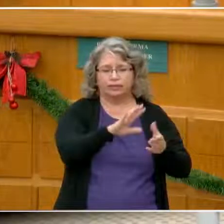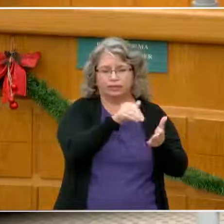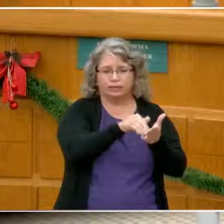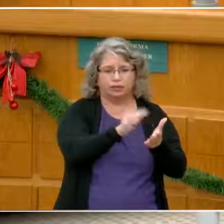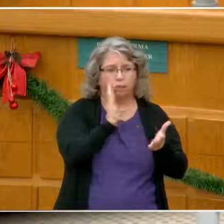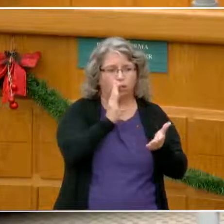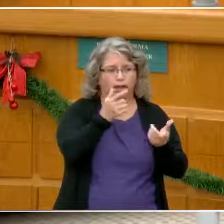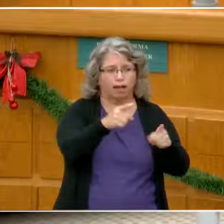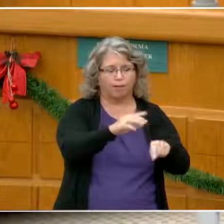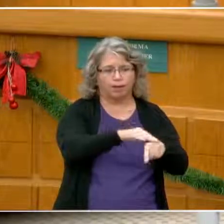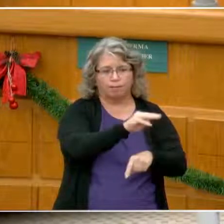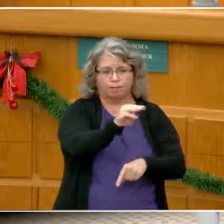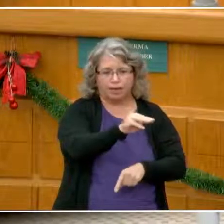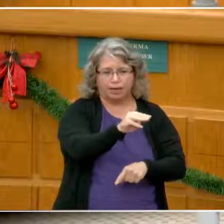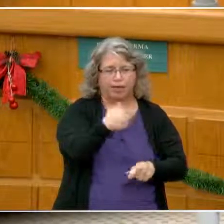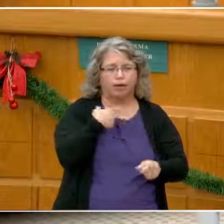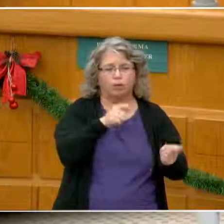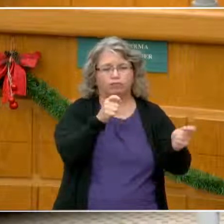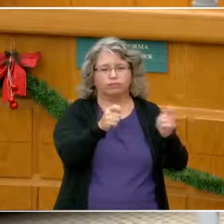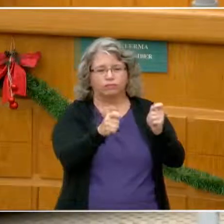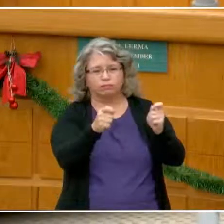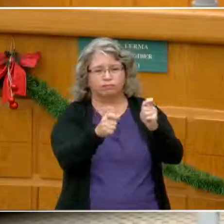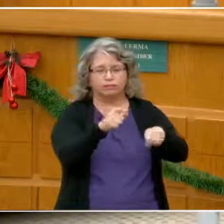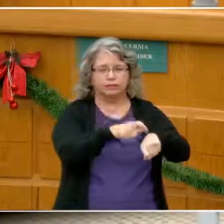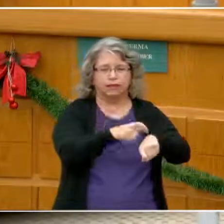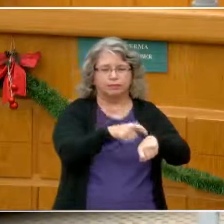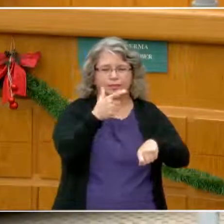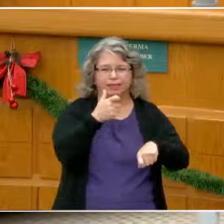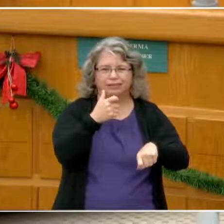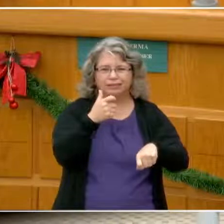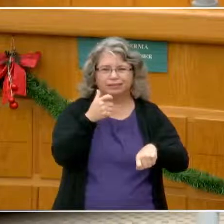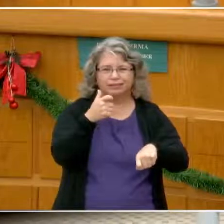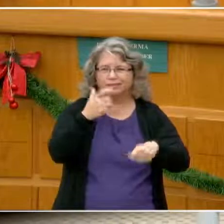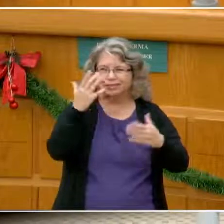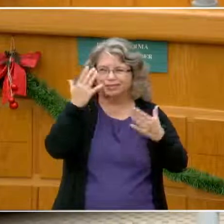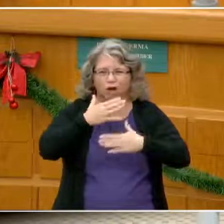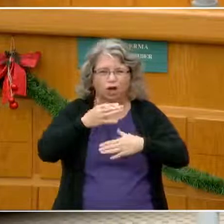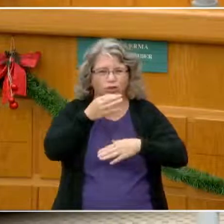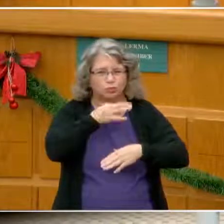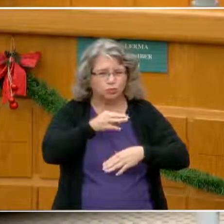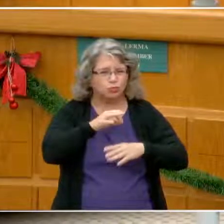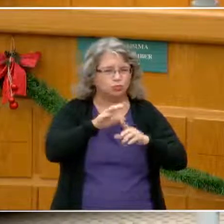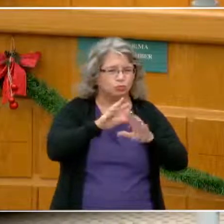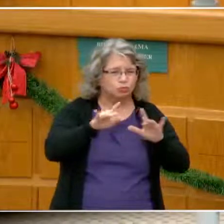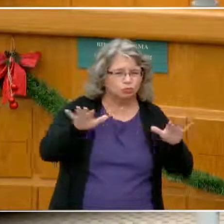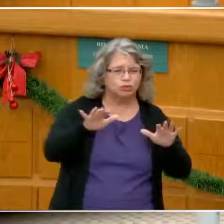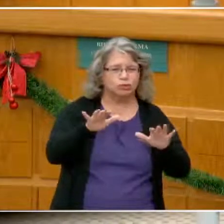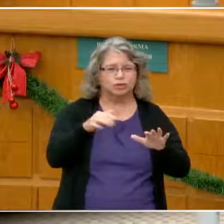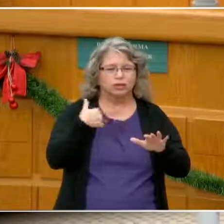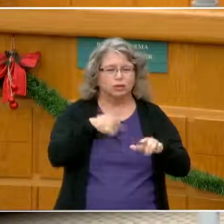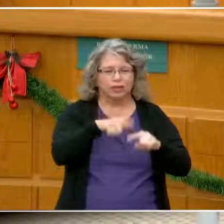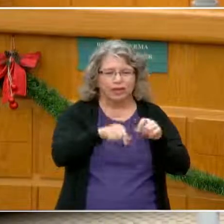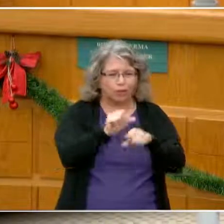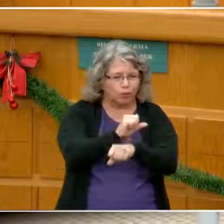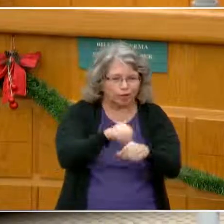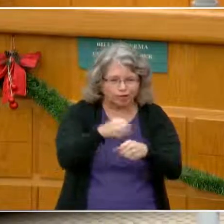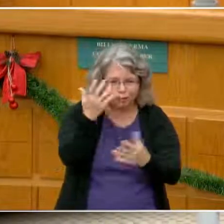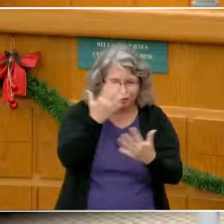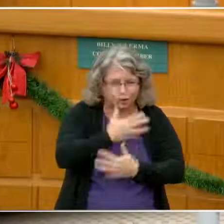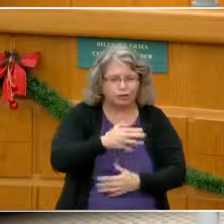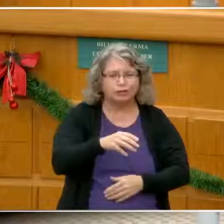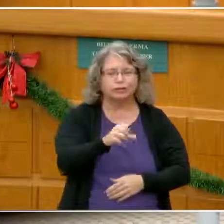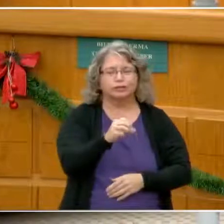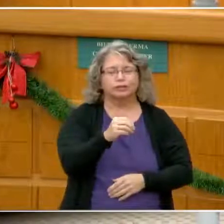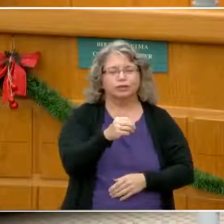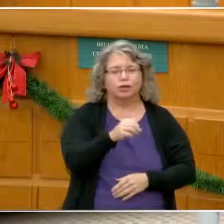have adjusted the times because it gets darker sooner and it's a little unsafe out there. Can't work in the dark. So we are working